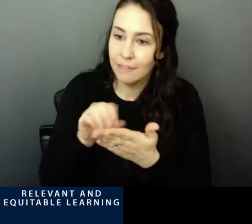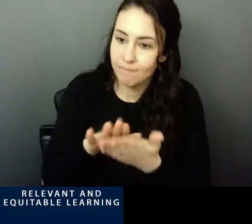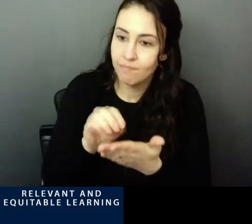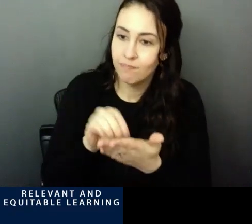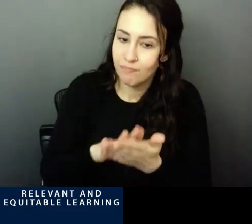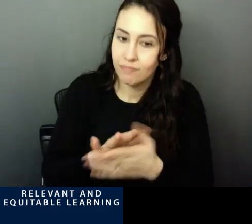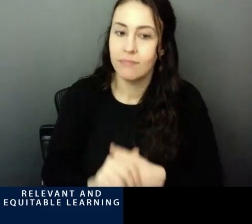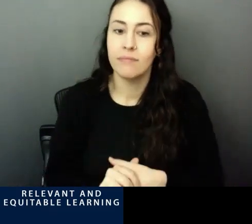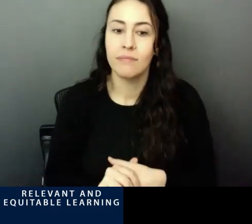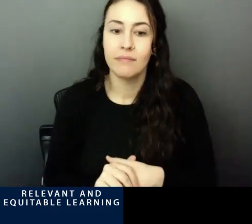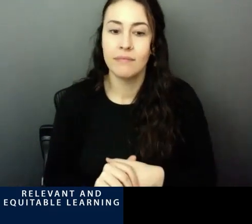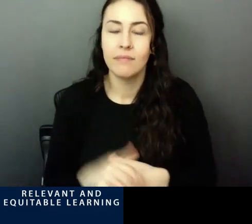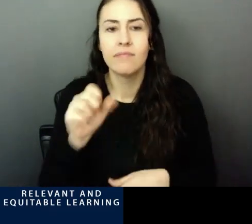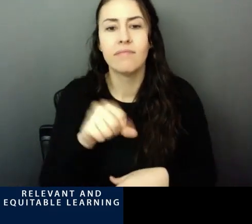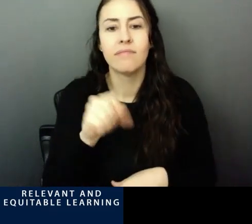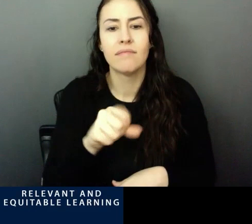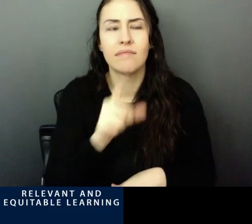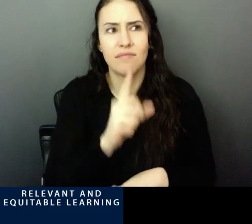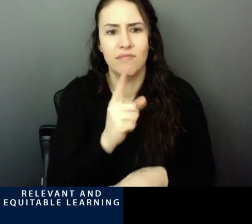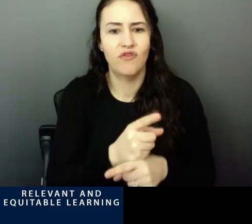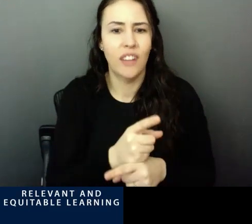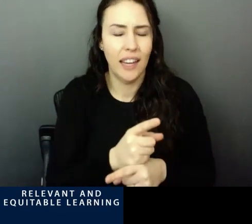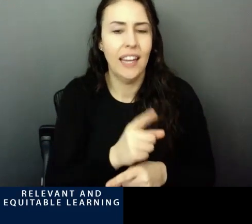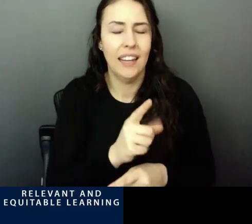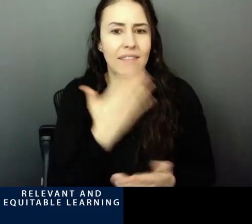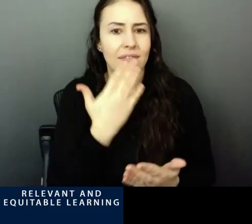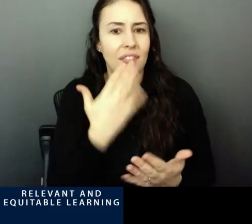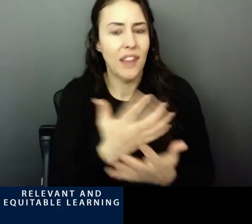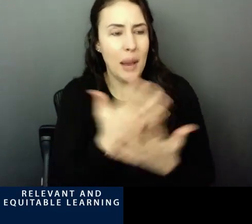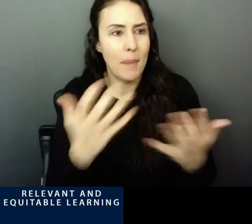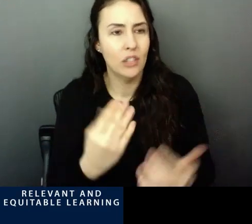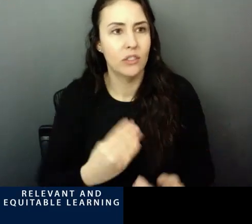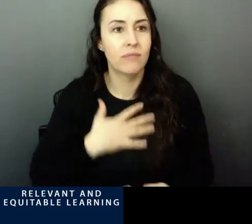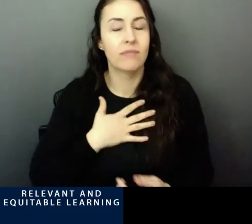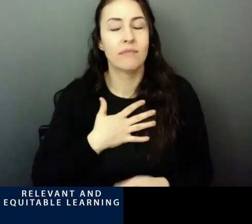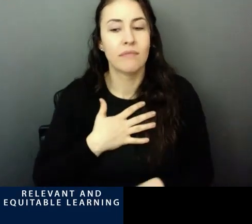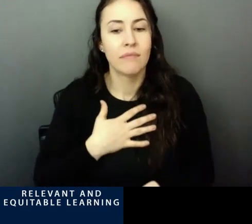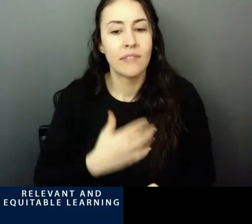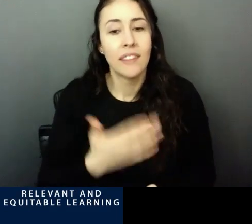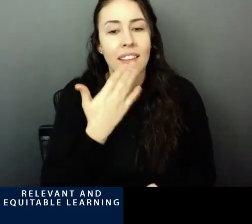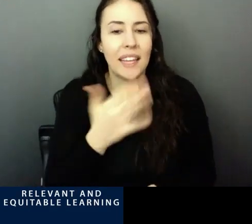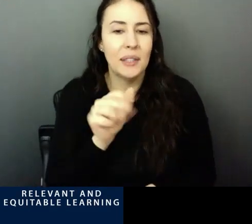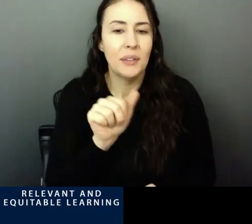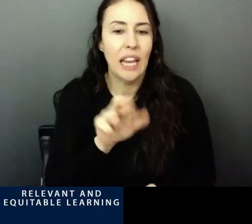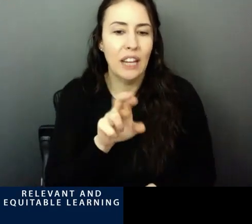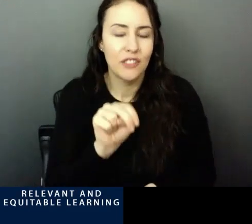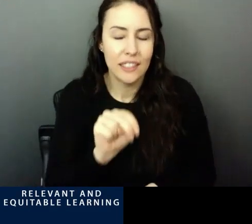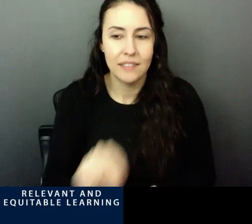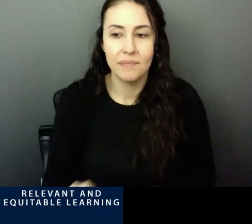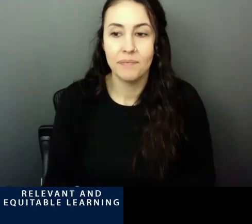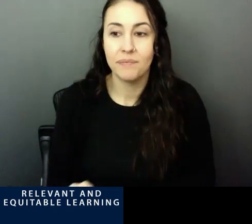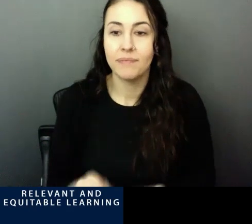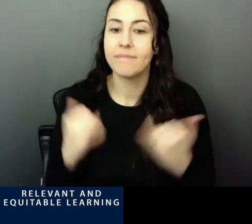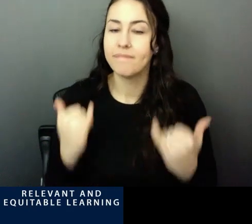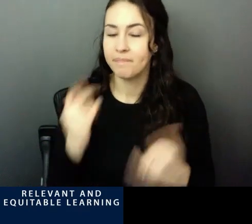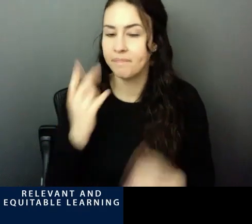much. This is very, very insightful. Again, inspirational even. Thank you, Aeron. So now let me see